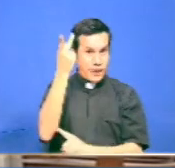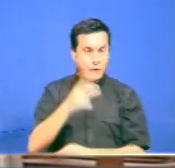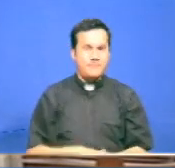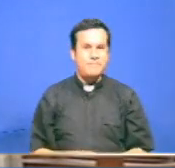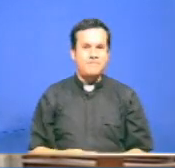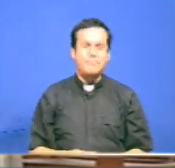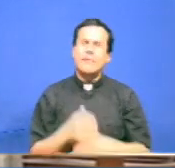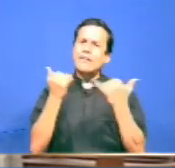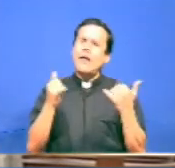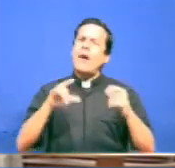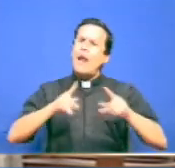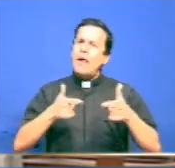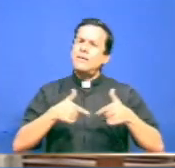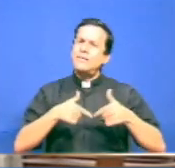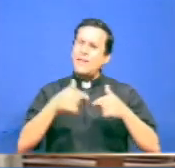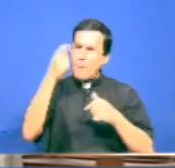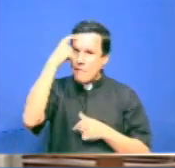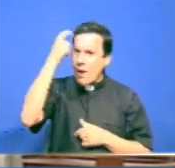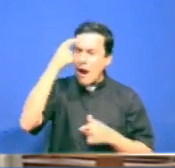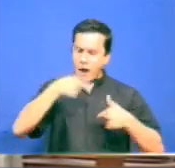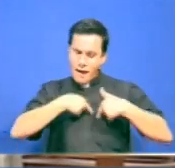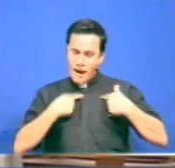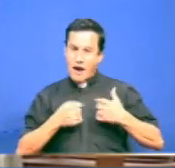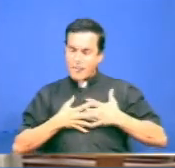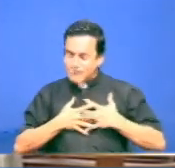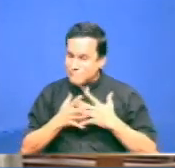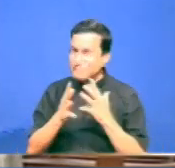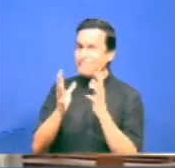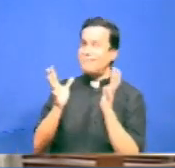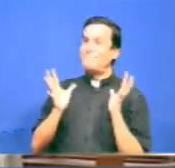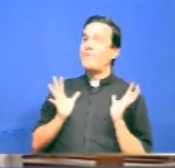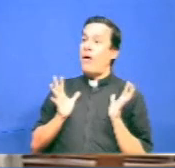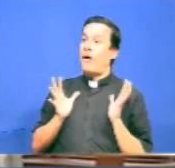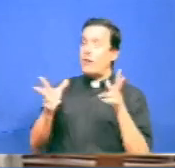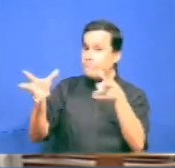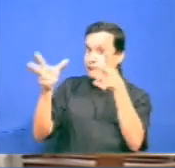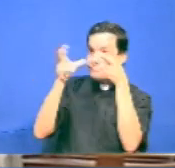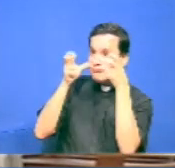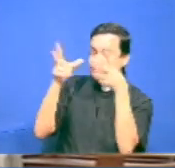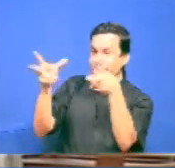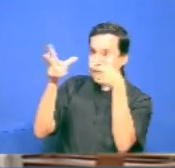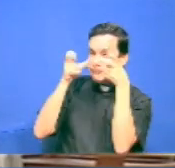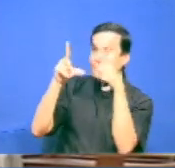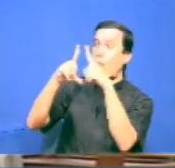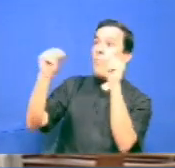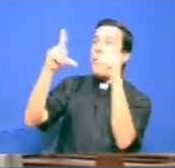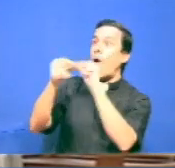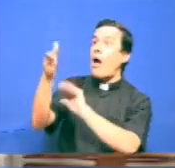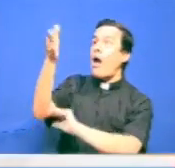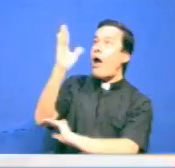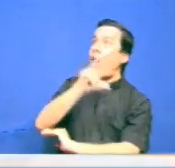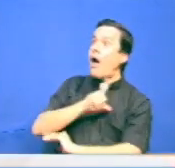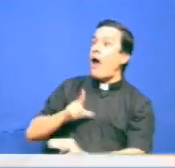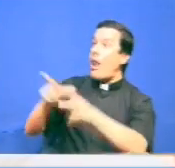together, let us open our minds and hearts. Let us listen to the word of the Lord that we are going to